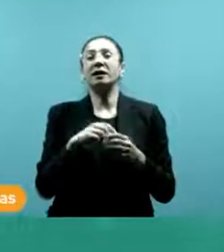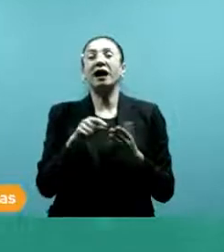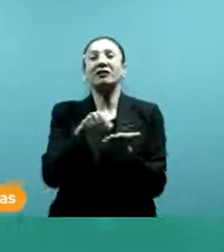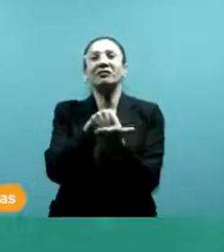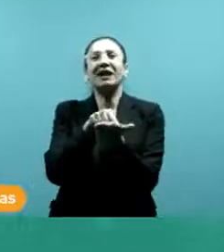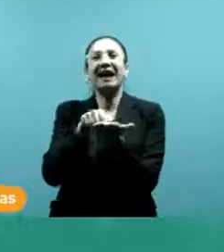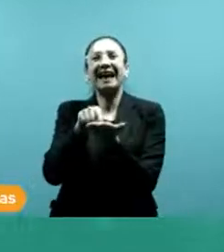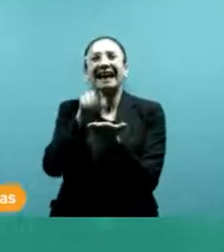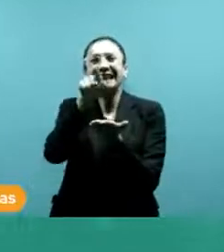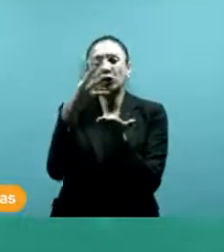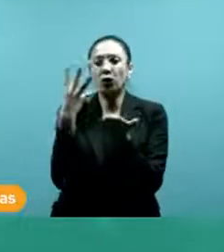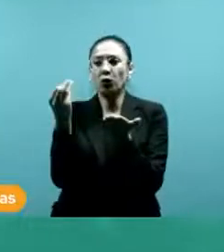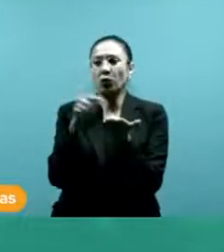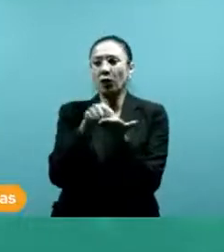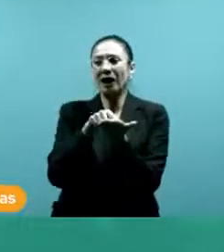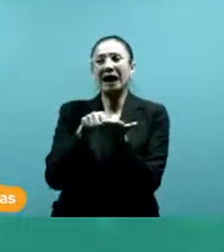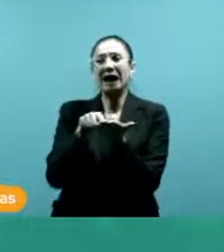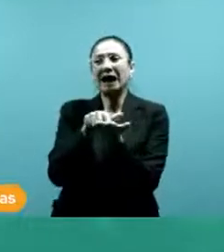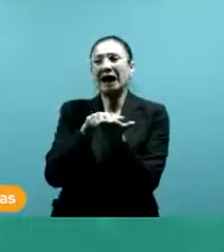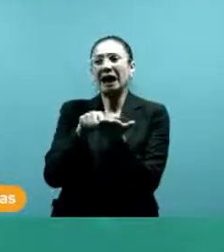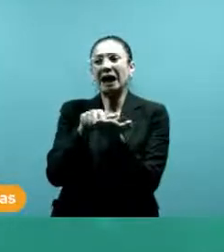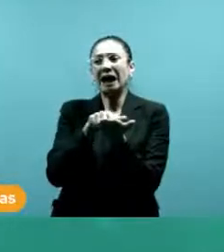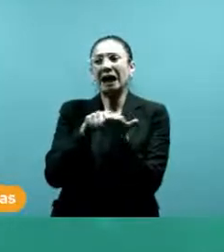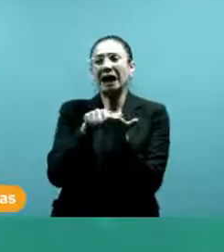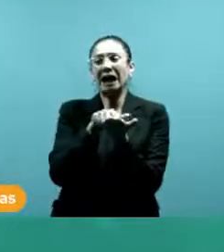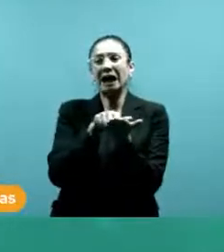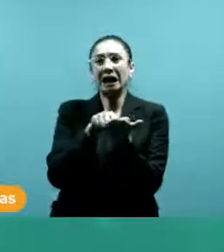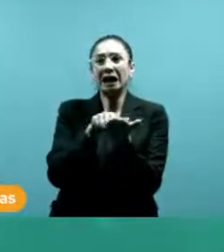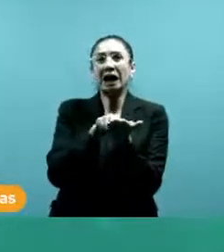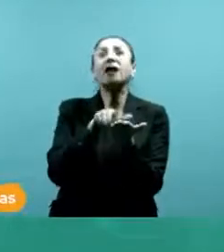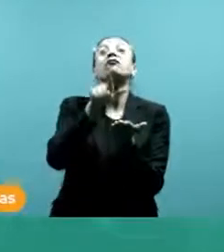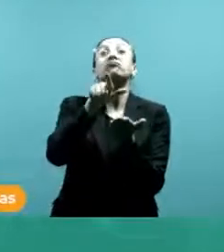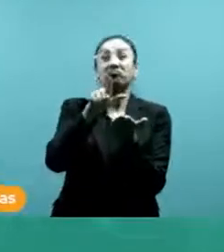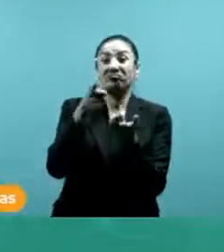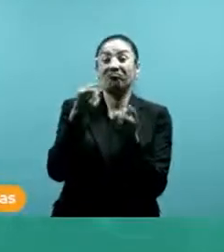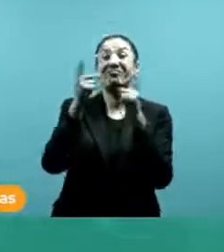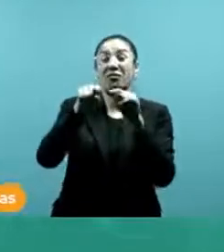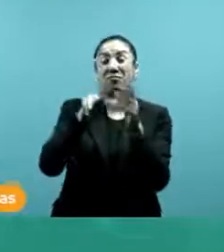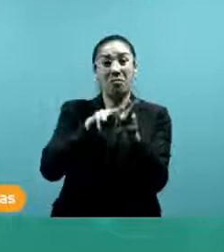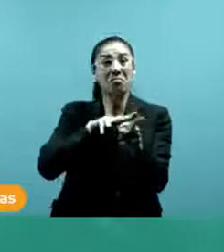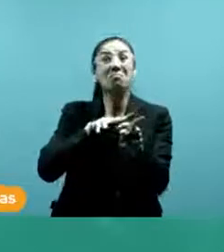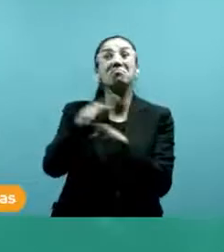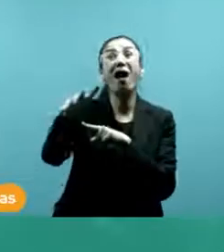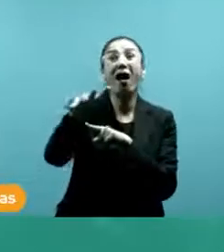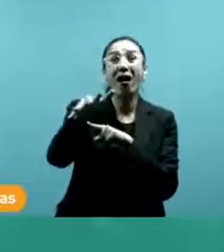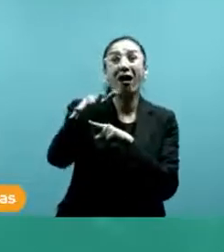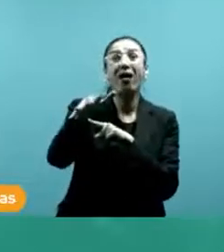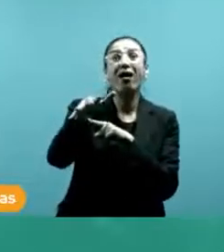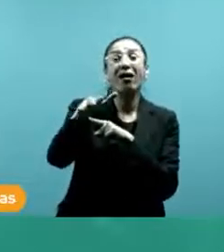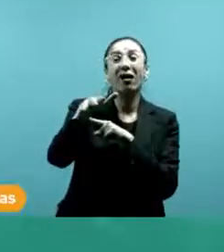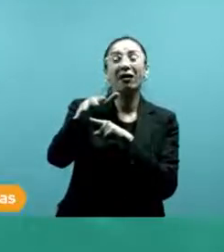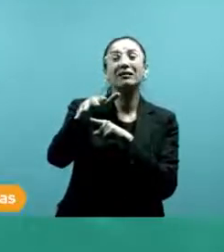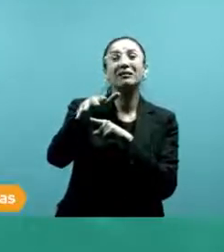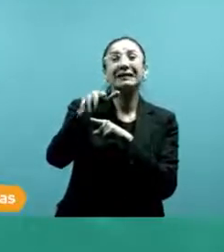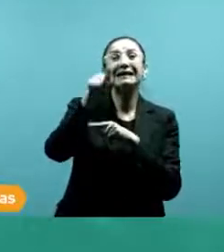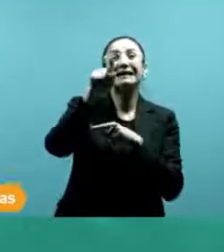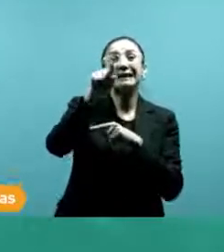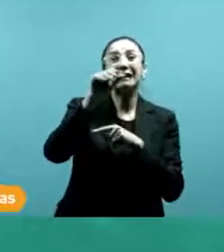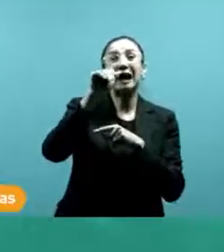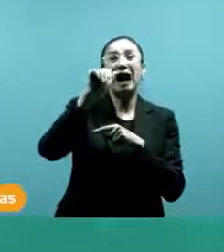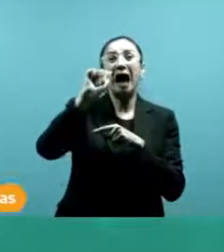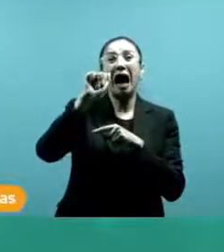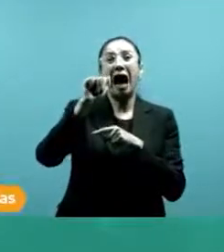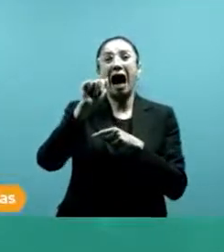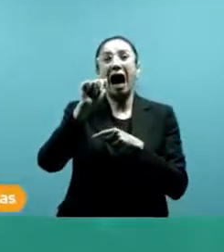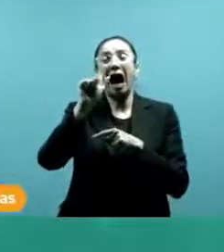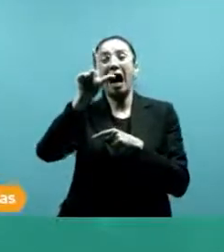que también ideology. Fueron atacados. And then in Auschwitz we will find many en more. Auschwitz vamos a encontrar muchísimos más